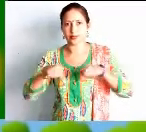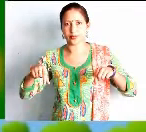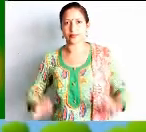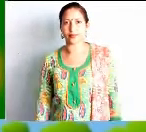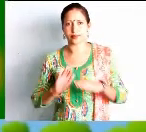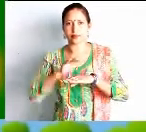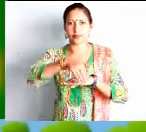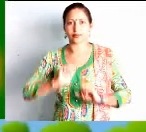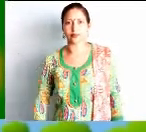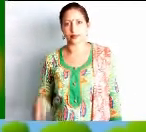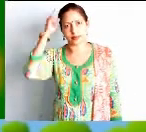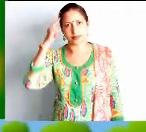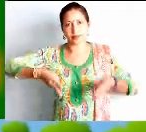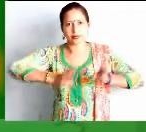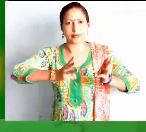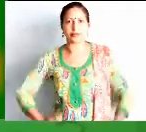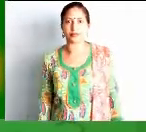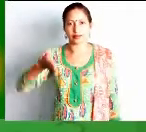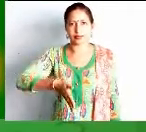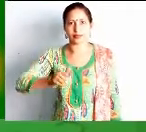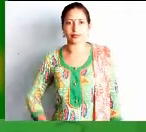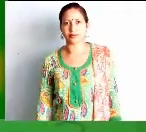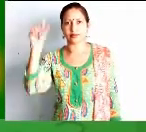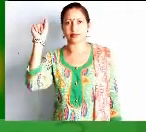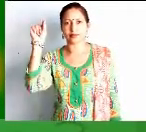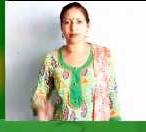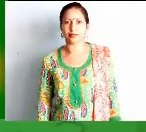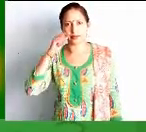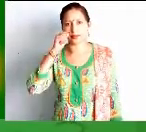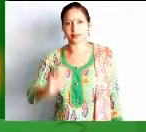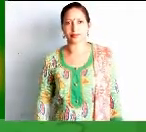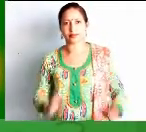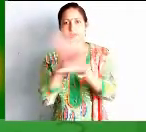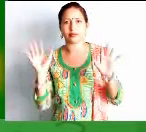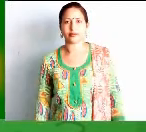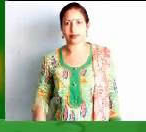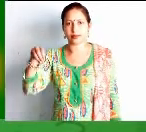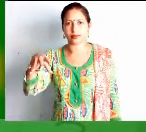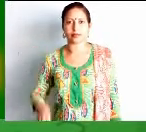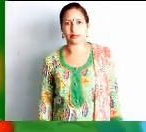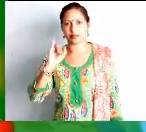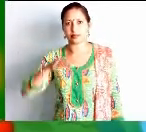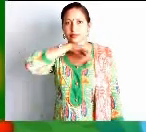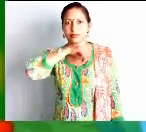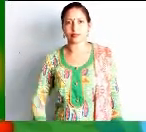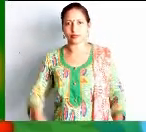crossing to cross the road. Here is Jack. He never littles.